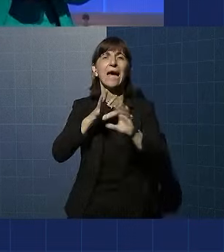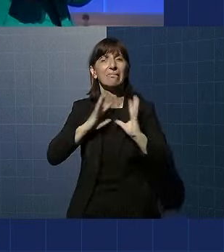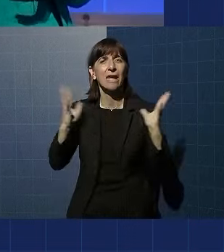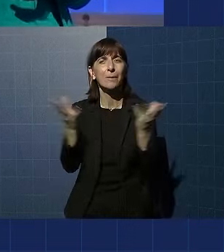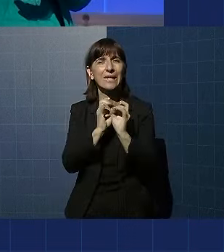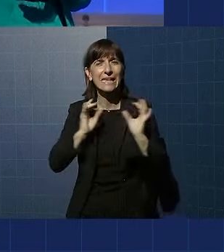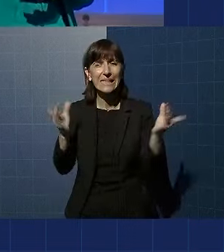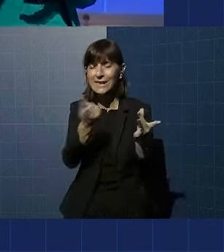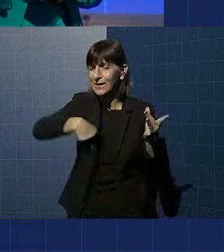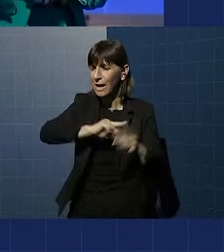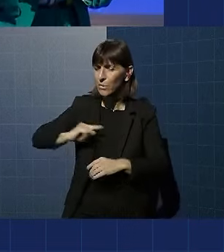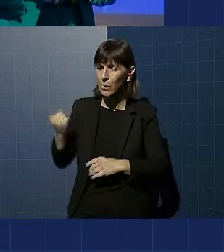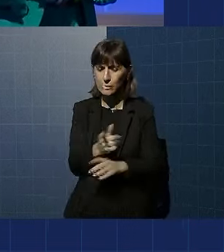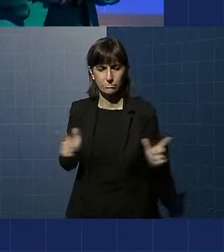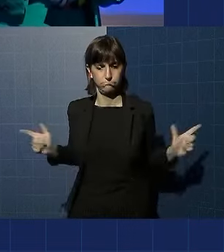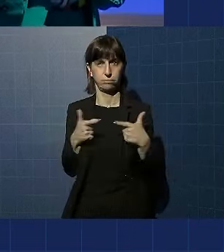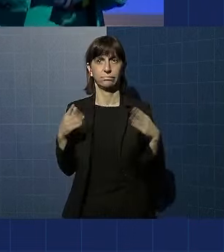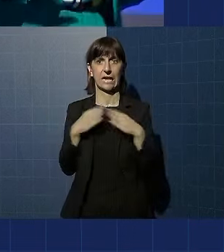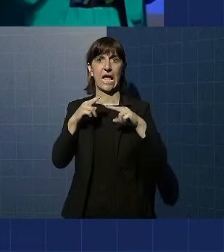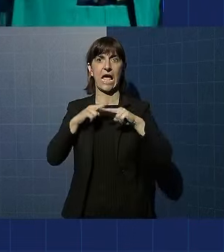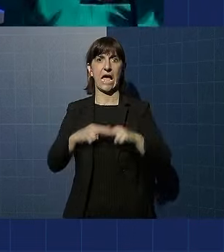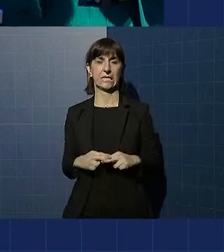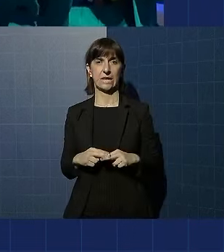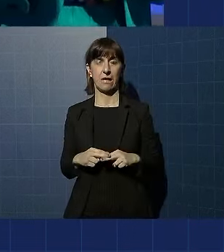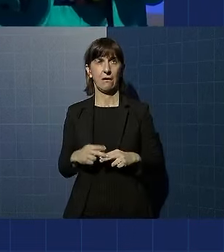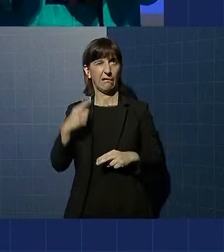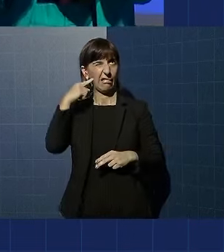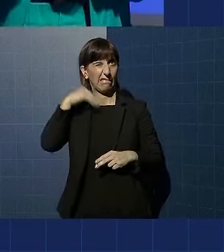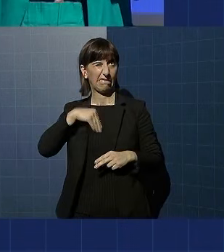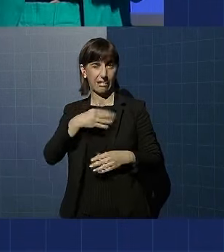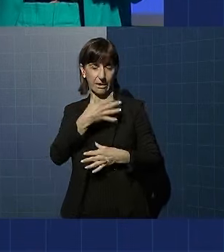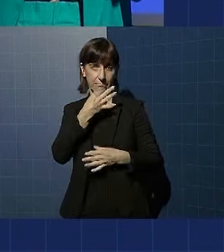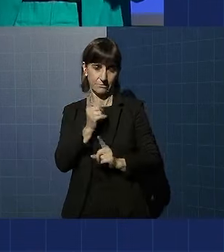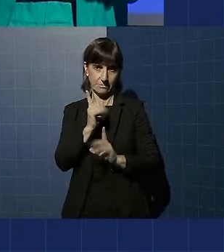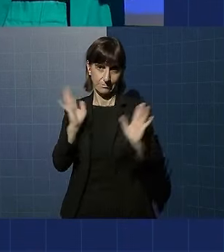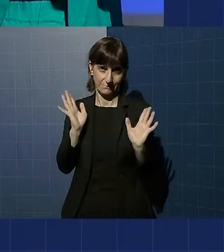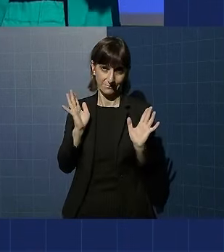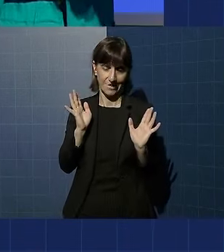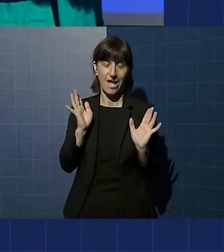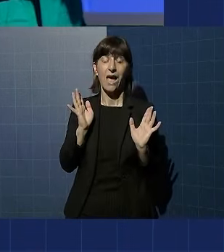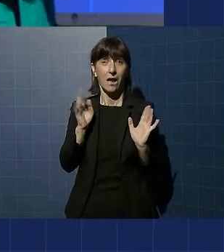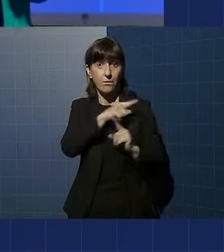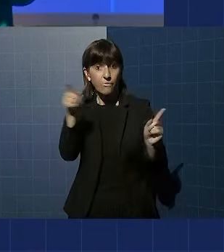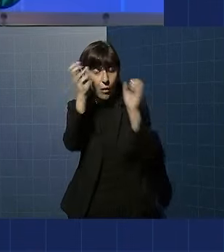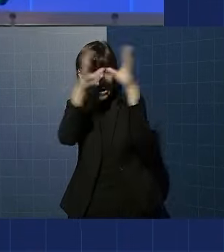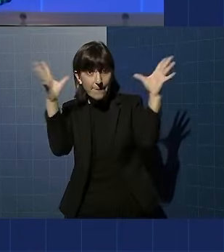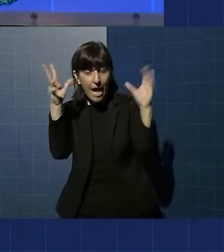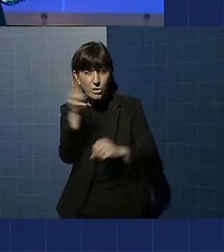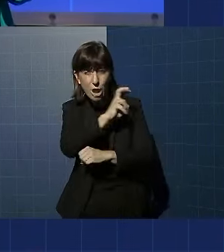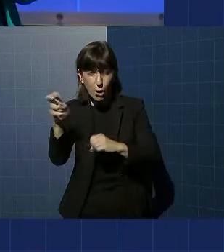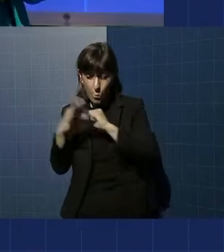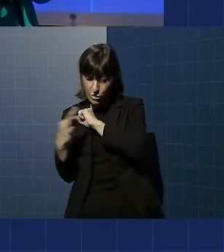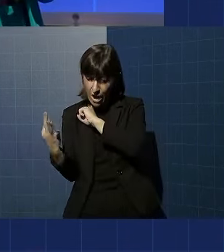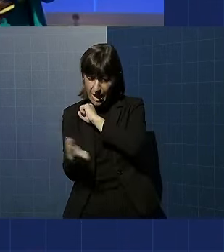that 200 million kilometers from Earth for 2.5 years. So this, of course, has all of this has a lot of